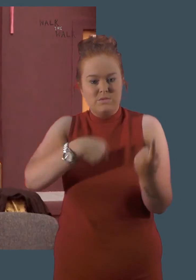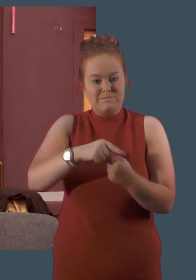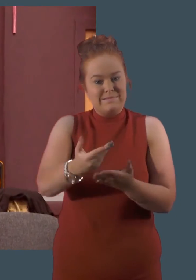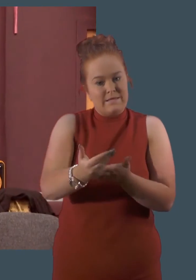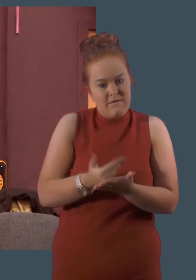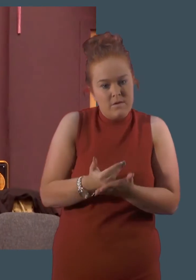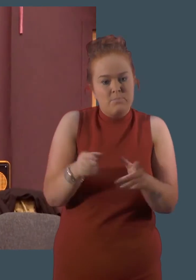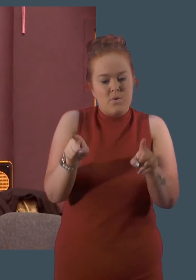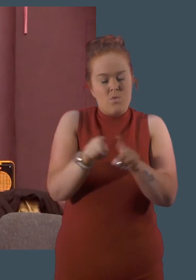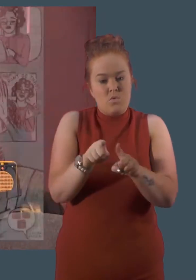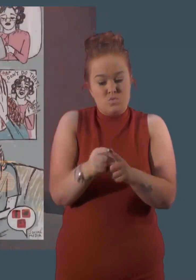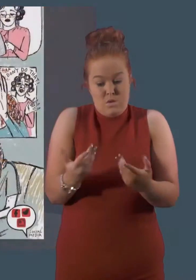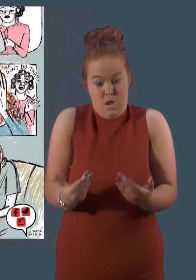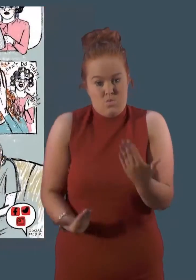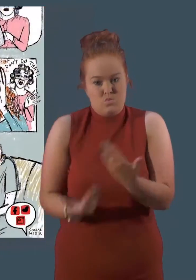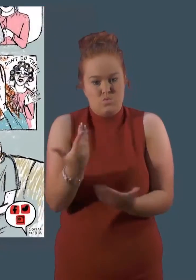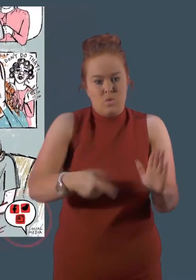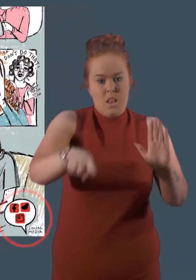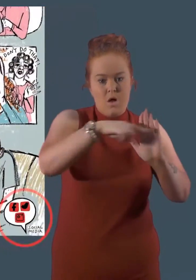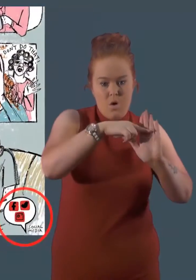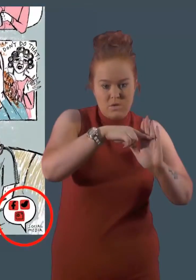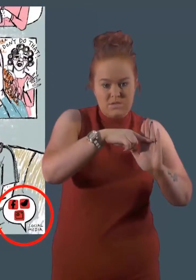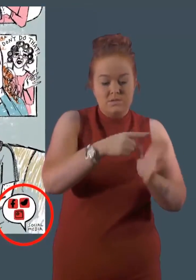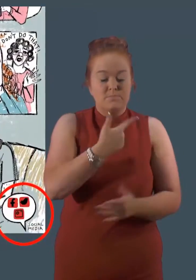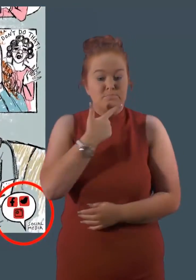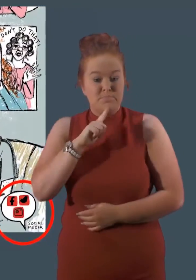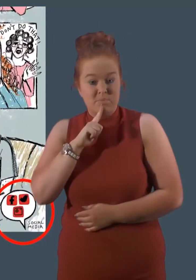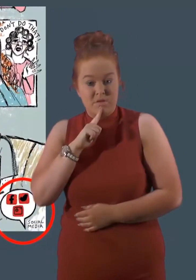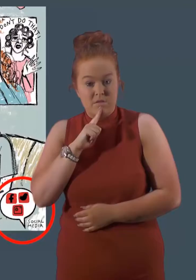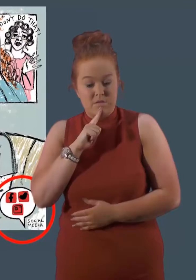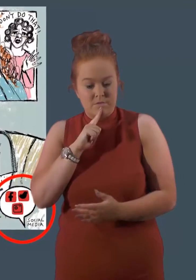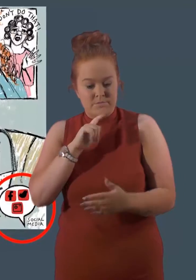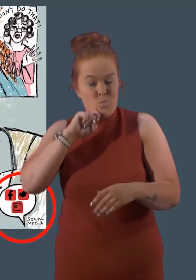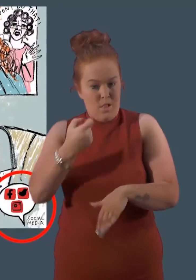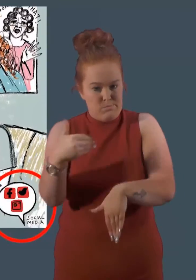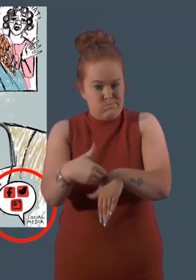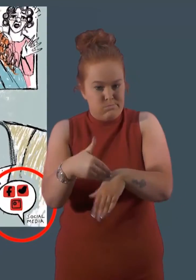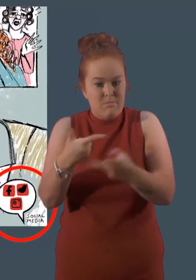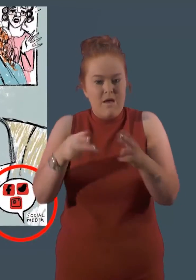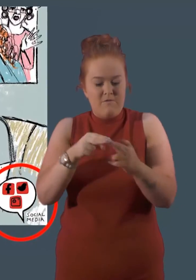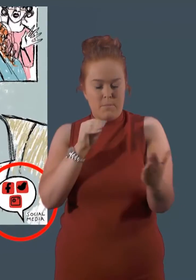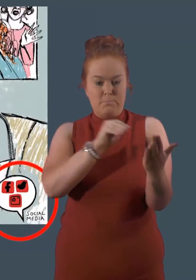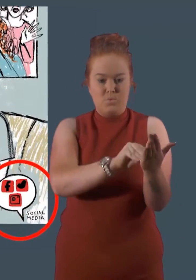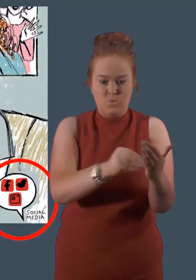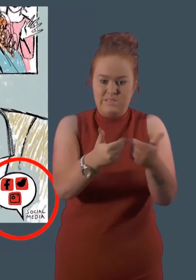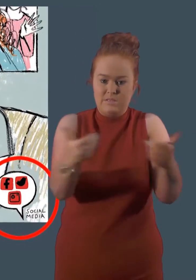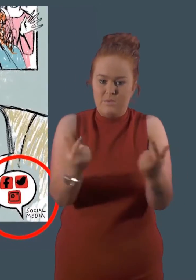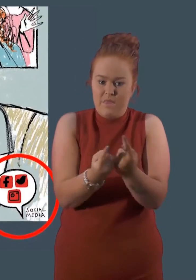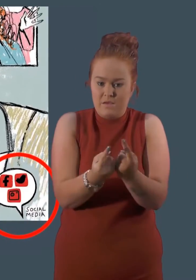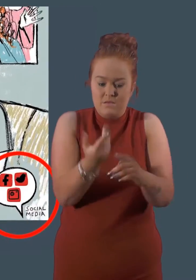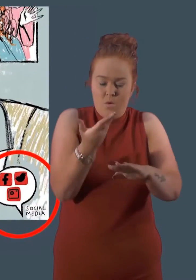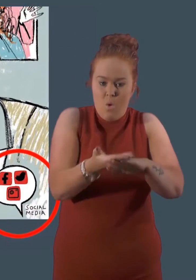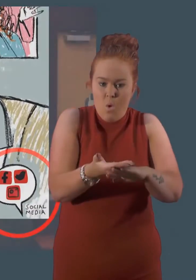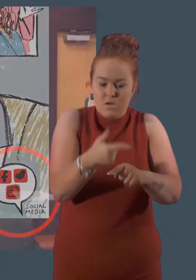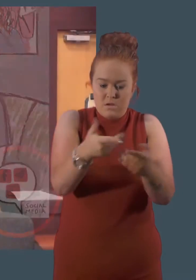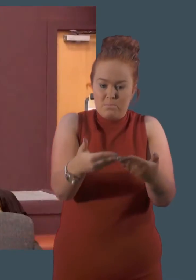needed to be in the book. So one of our jump-off points is about social media, and not just how to use it safely,